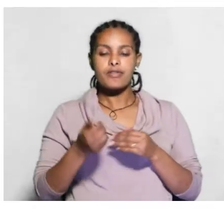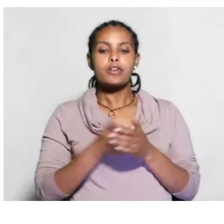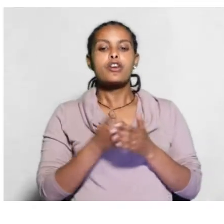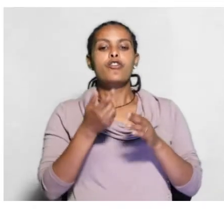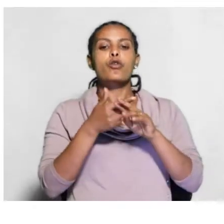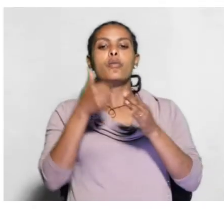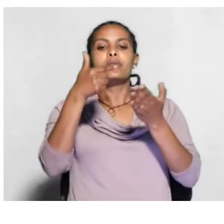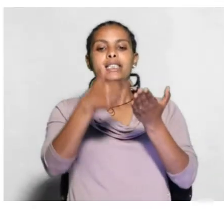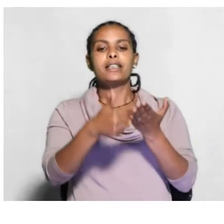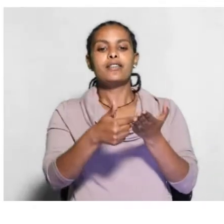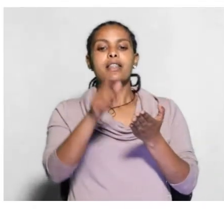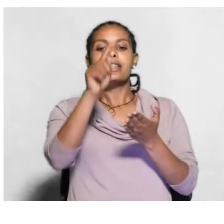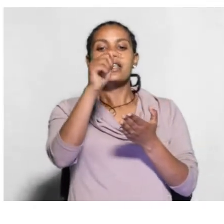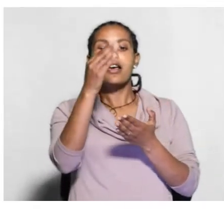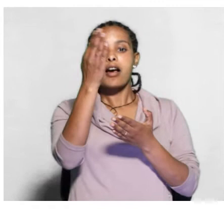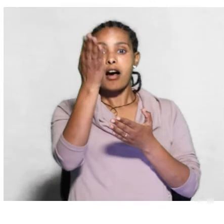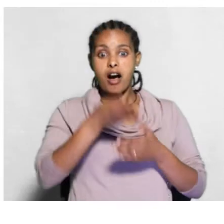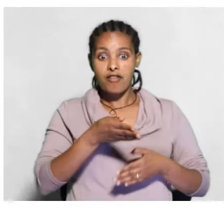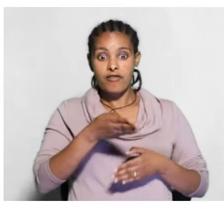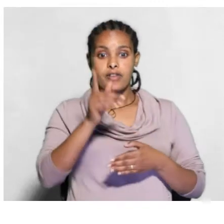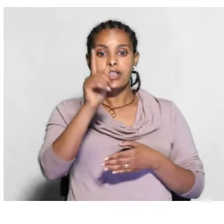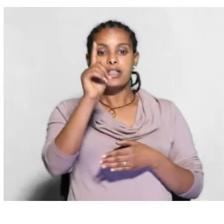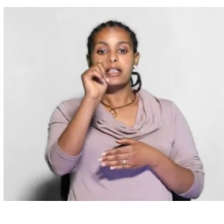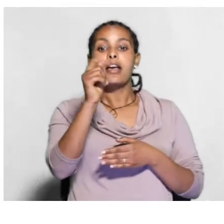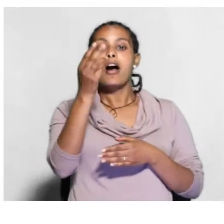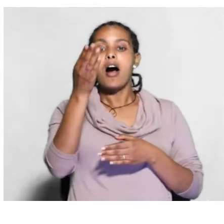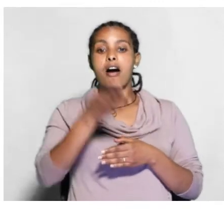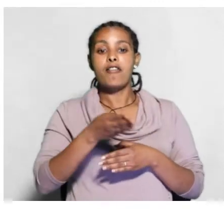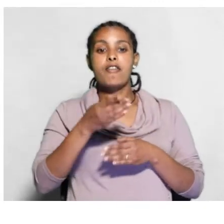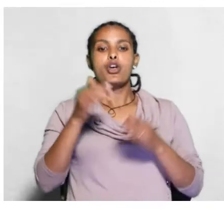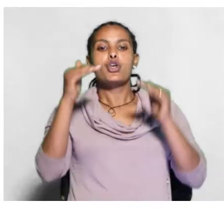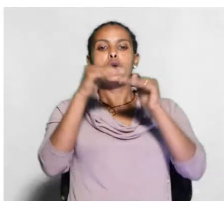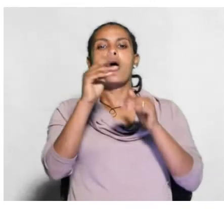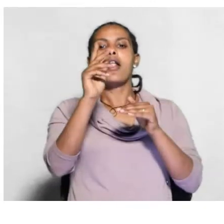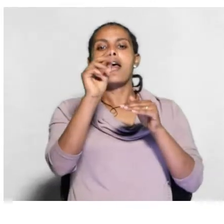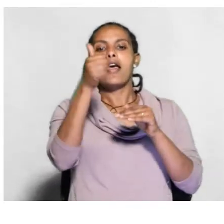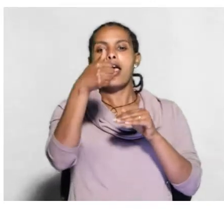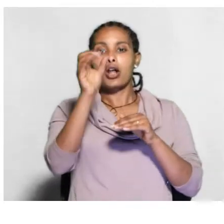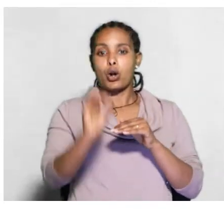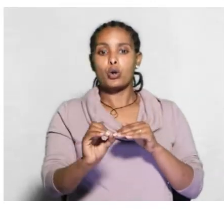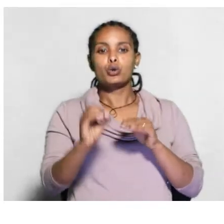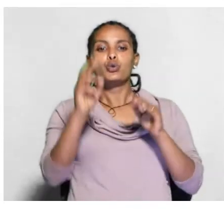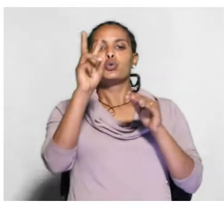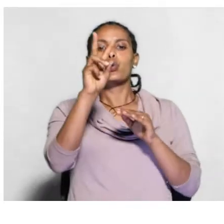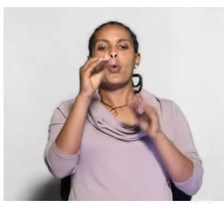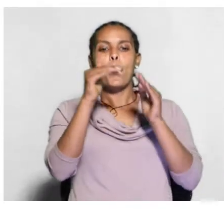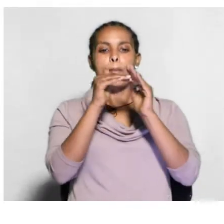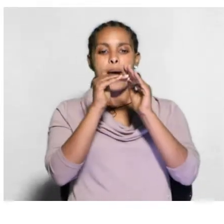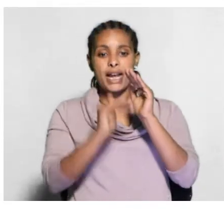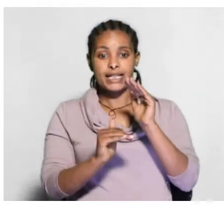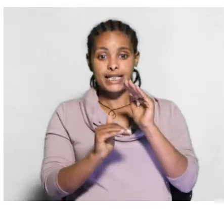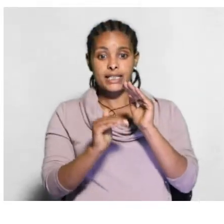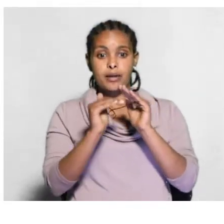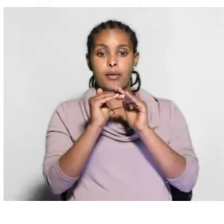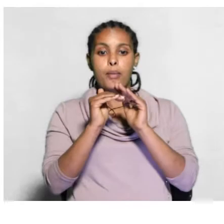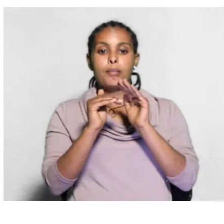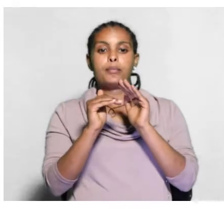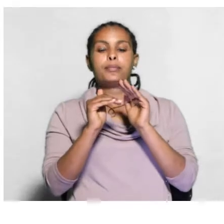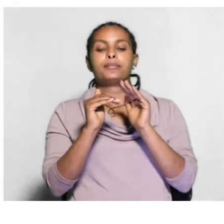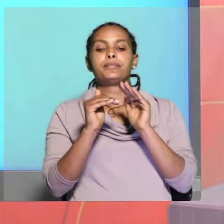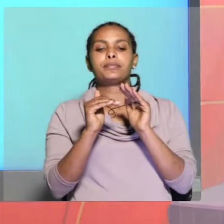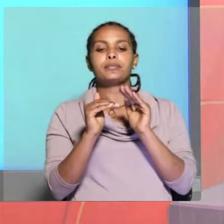From this T half equal A naught divided by 2 minus A naught is